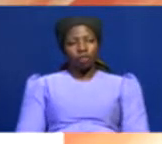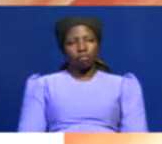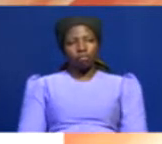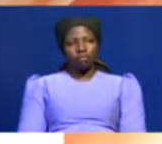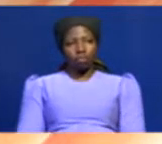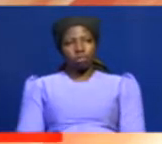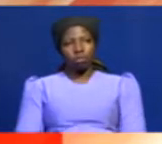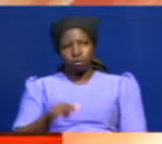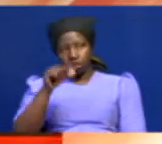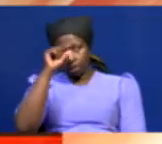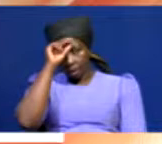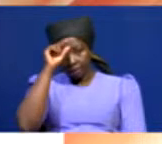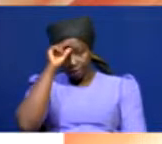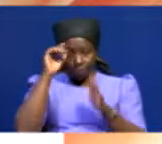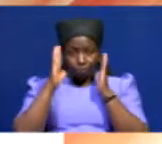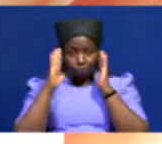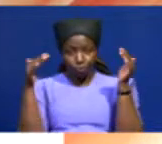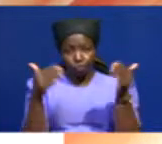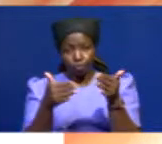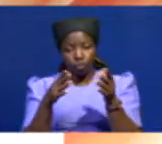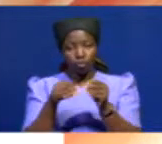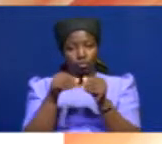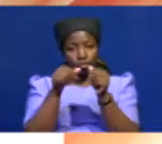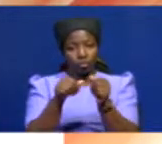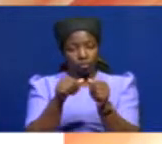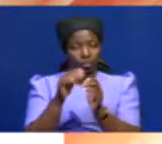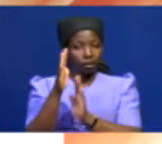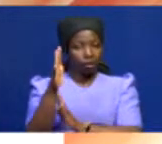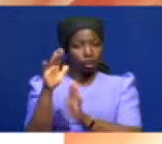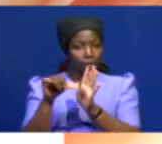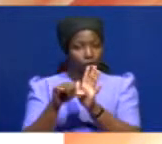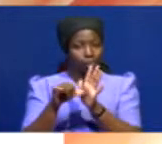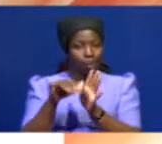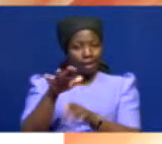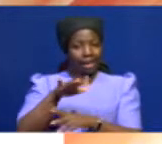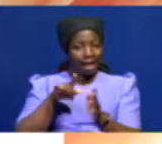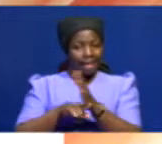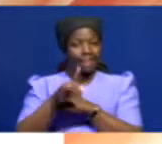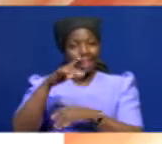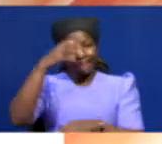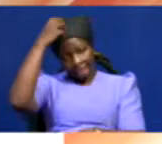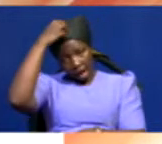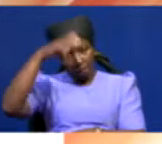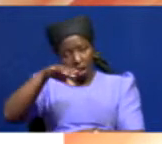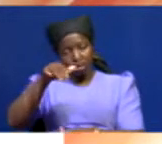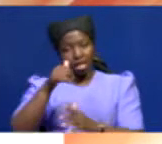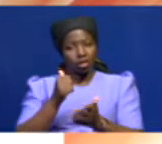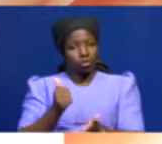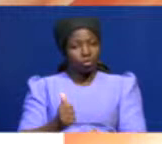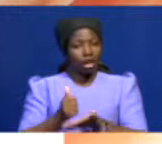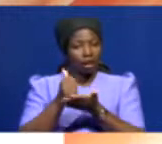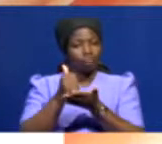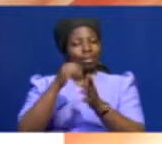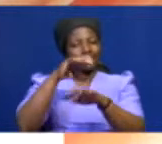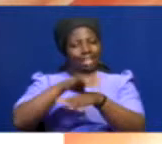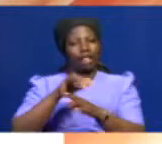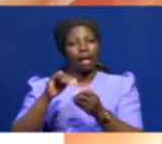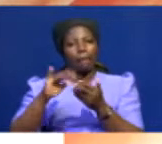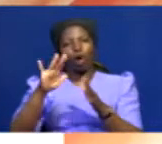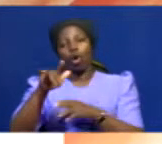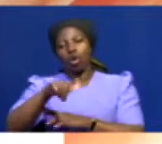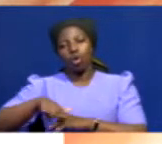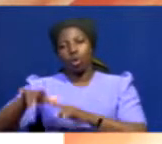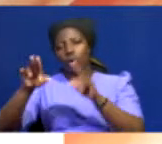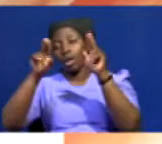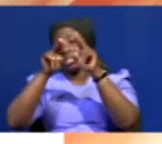The government is keen on curbing insecurity cases in Lamu County in order to attract more local and international investors.